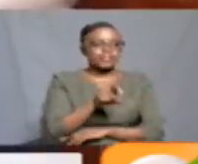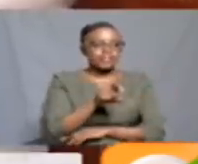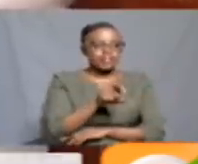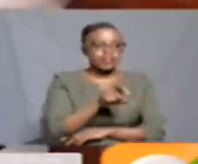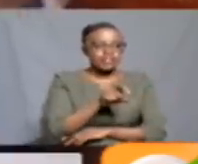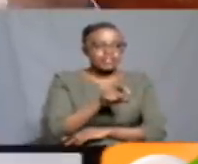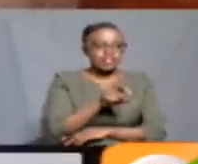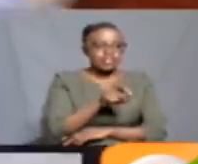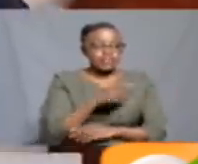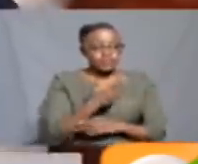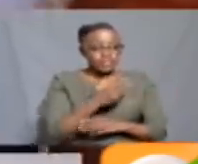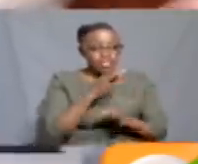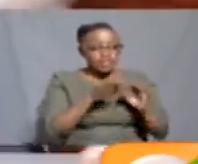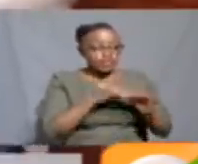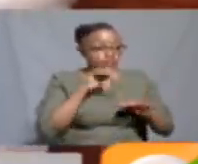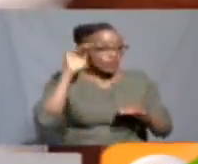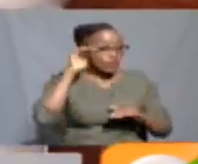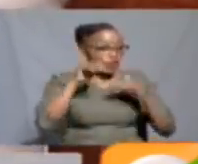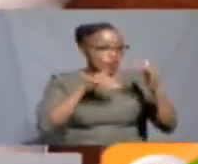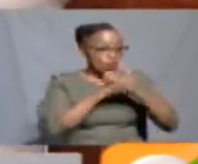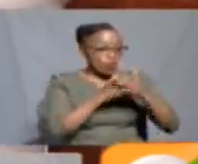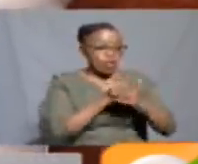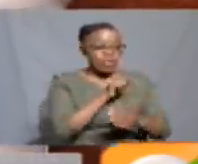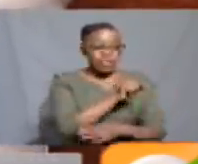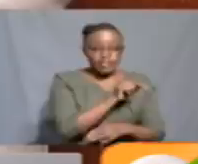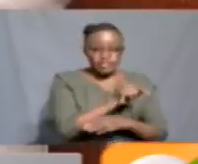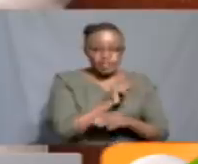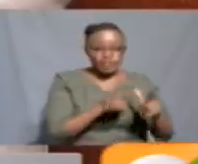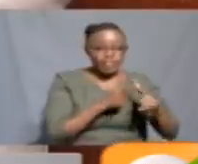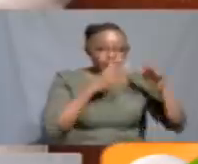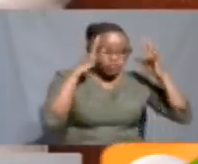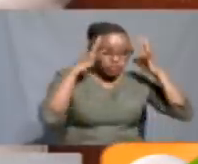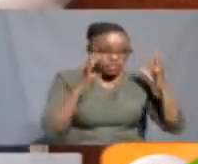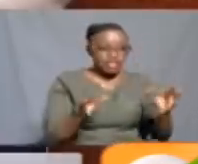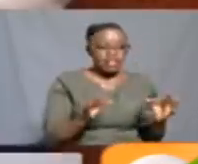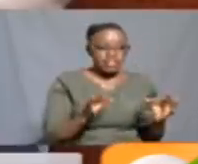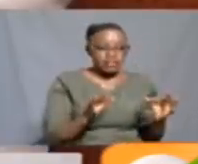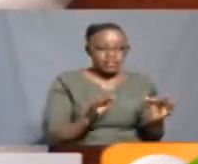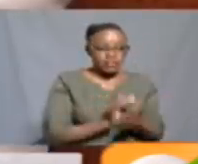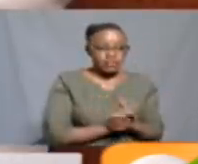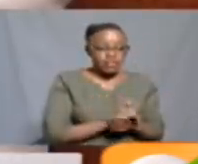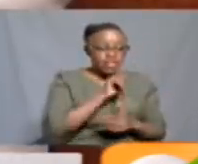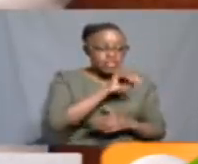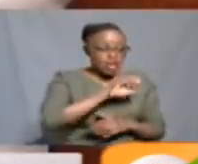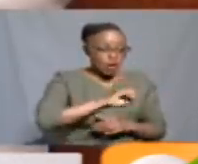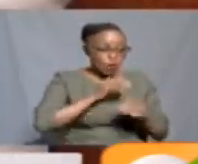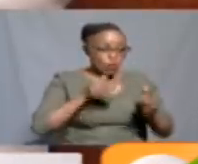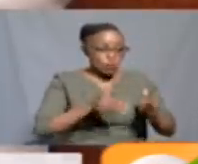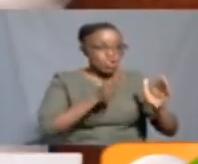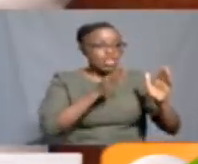by listening today, whoever is listening today, they decide that in their own way,